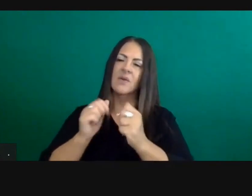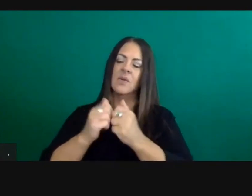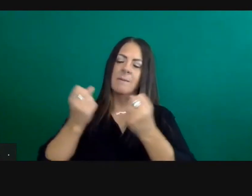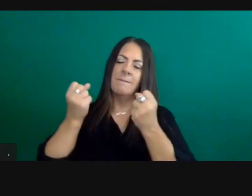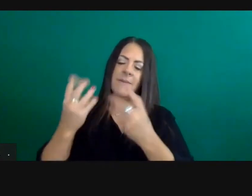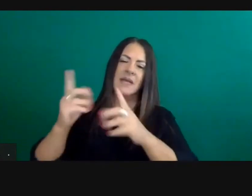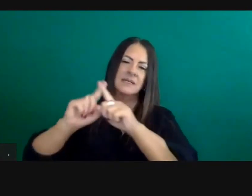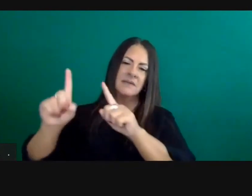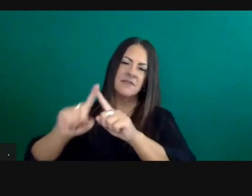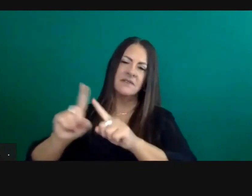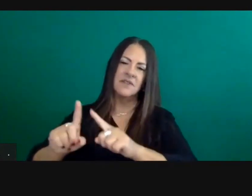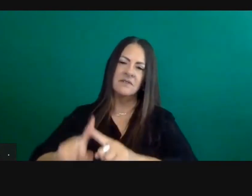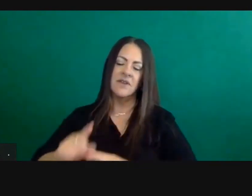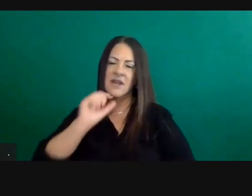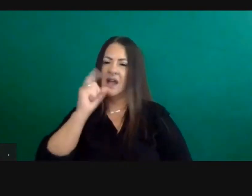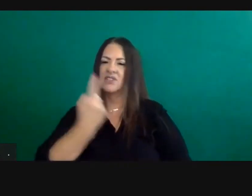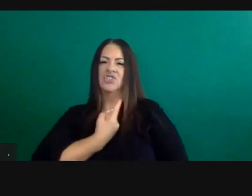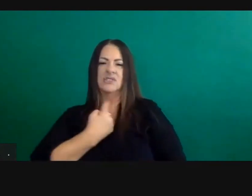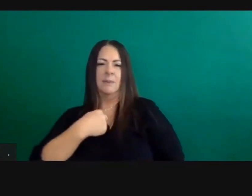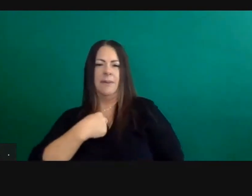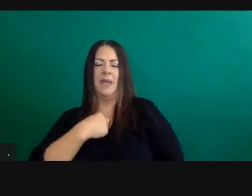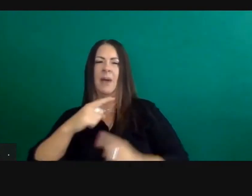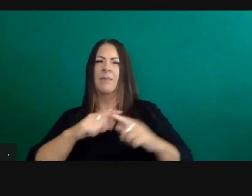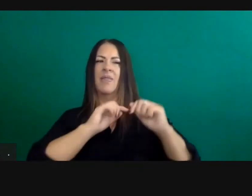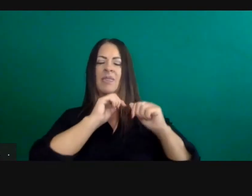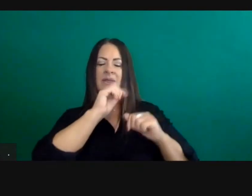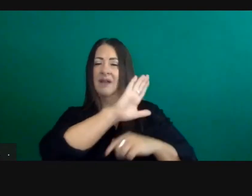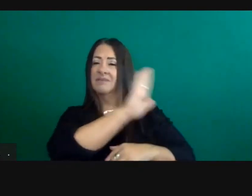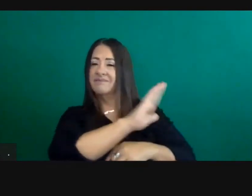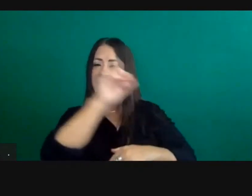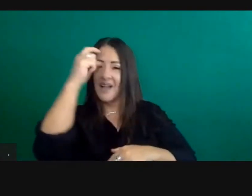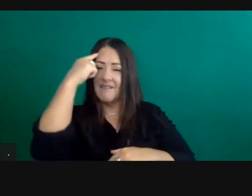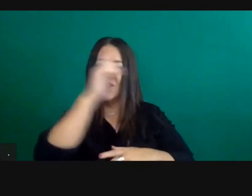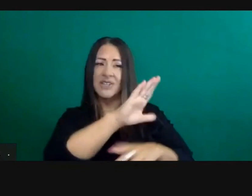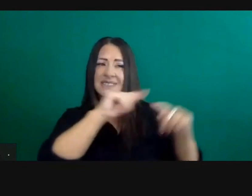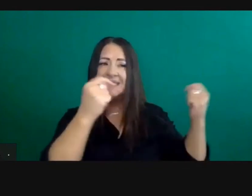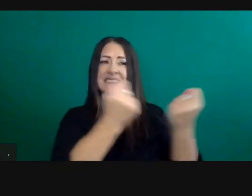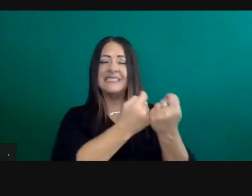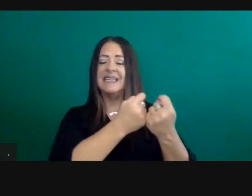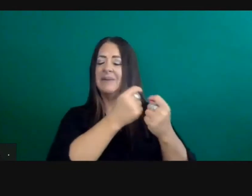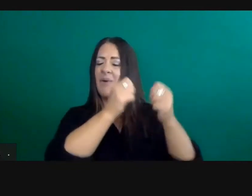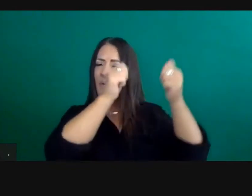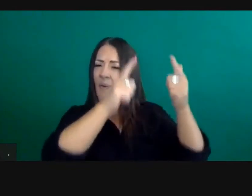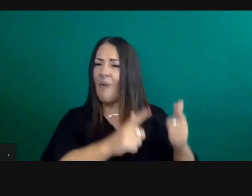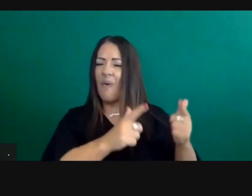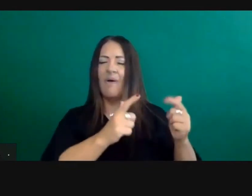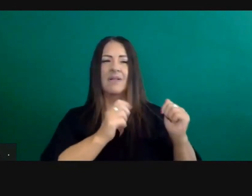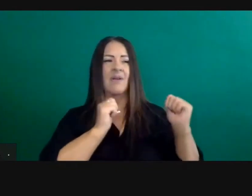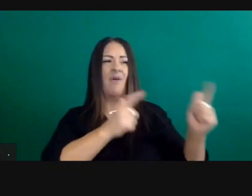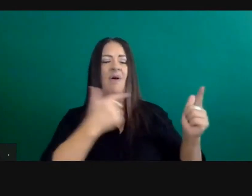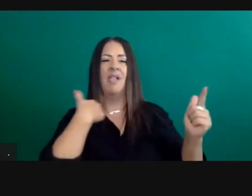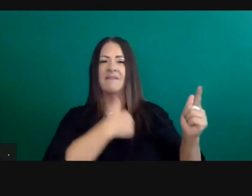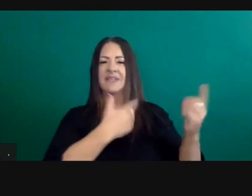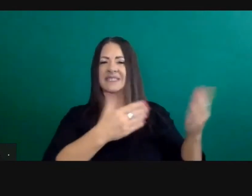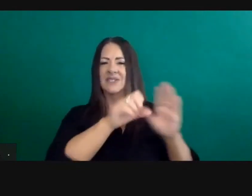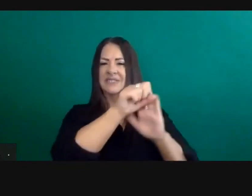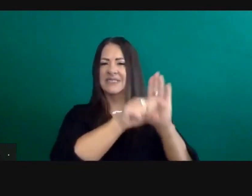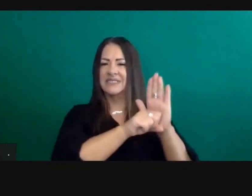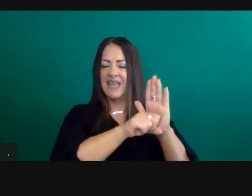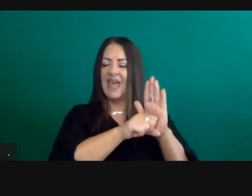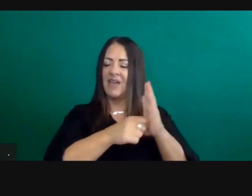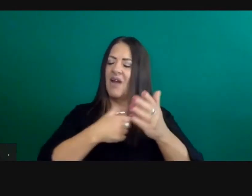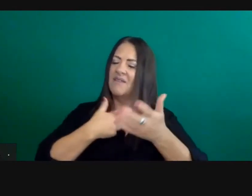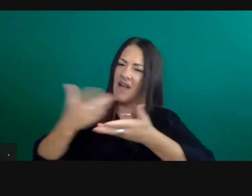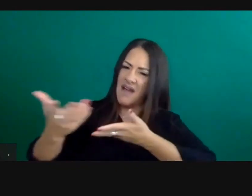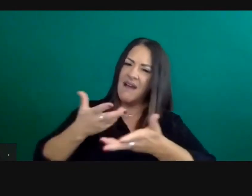of state government, the entire team of the governor is working closely with a number of those leaders. And not only do we hope,